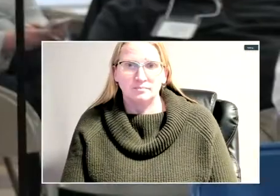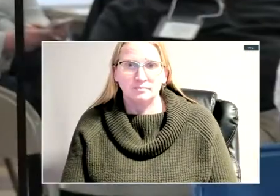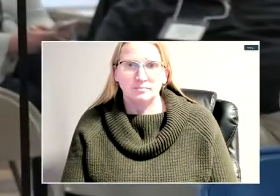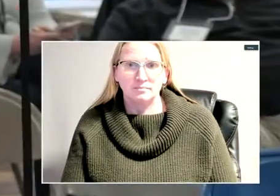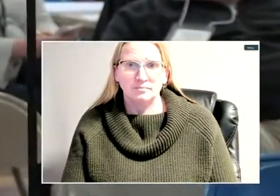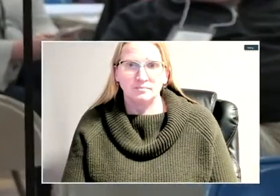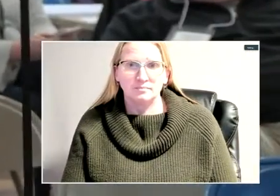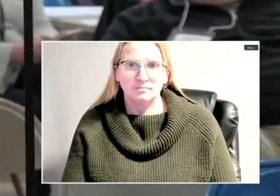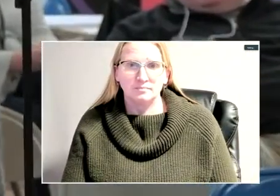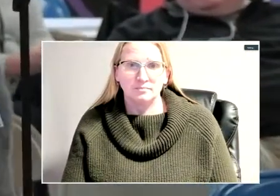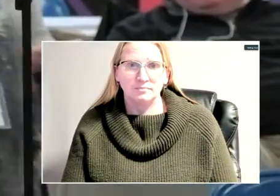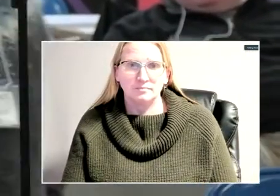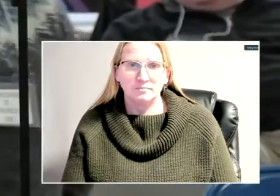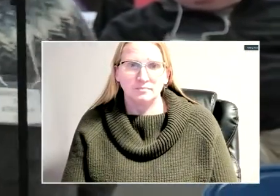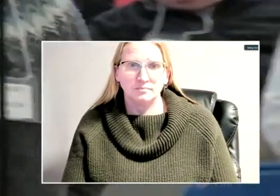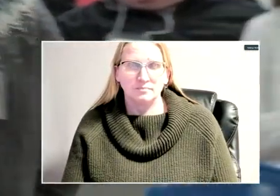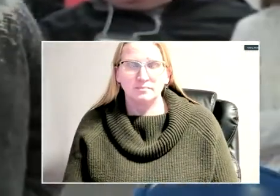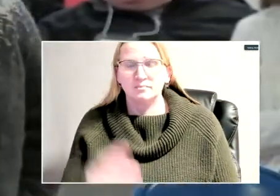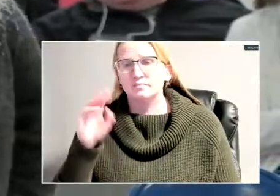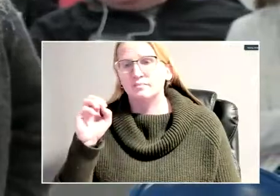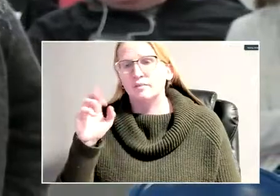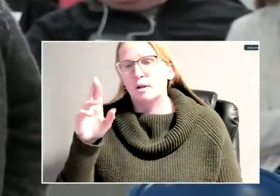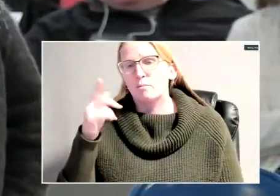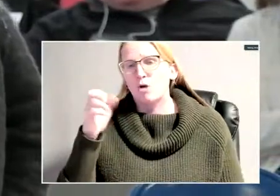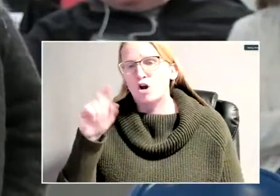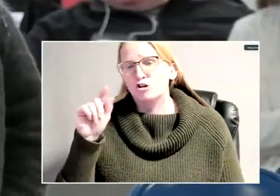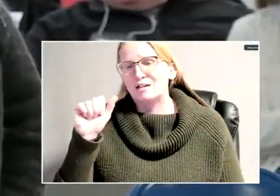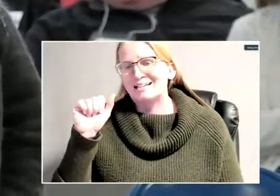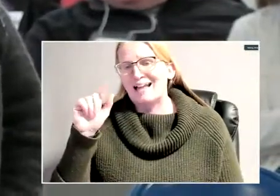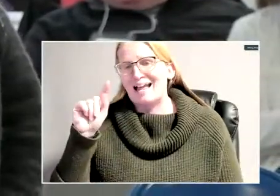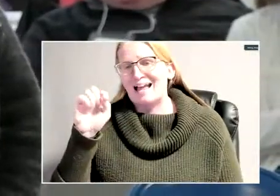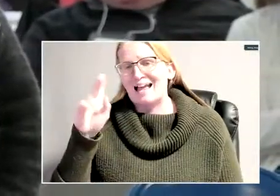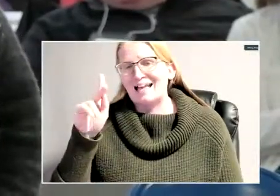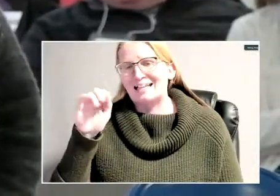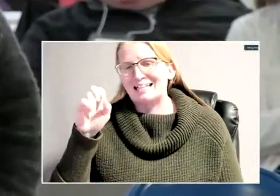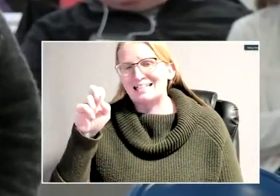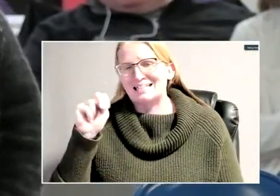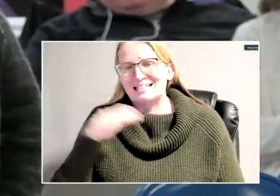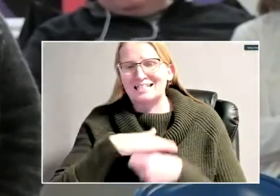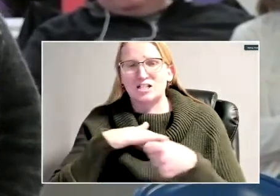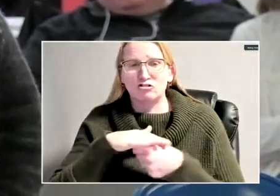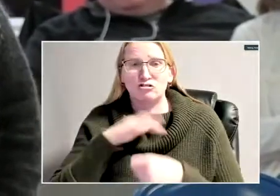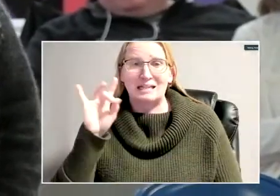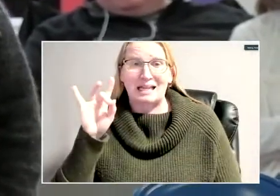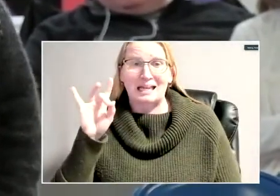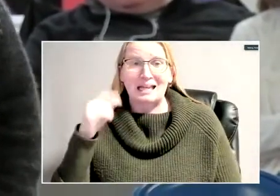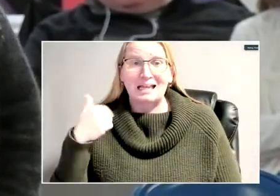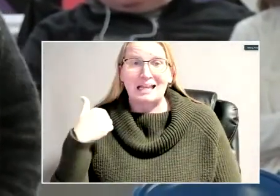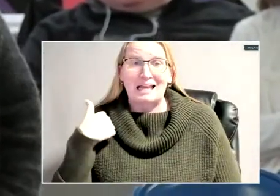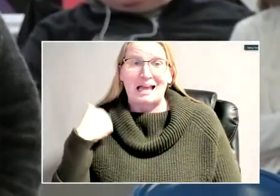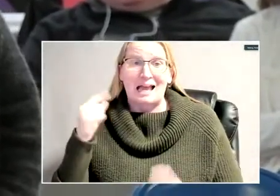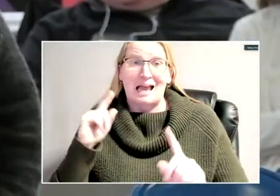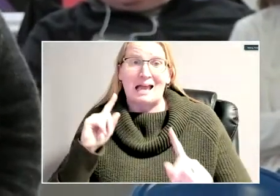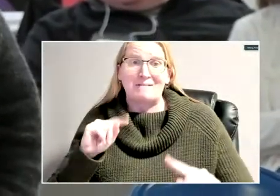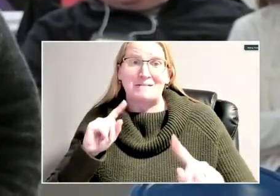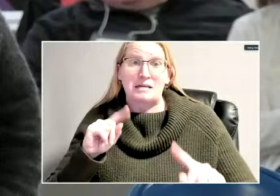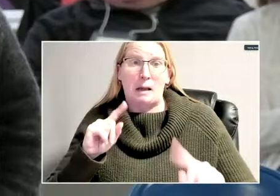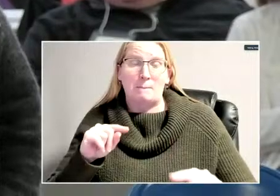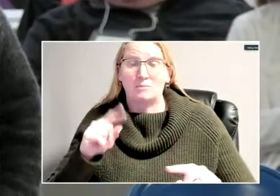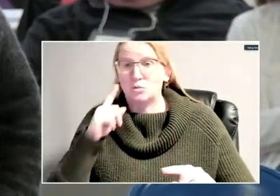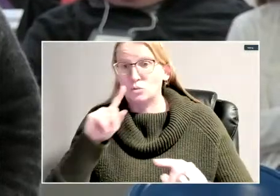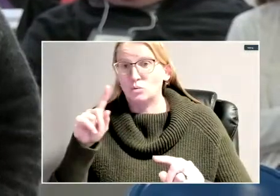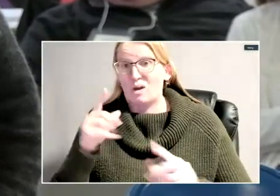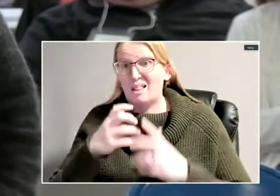Atkinson Margaret Atkinson District 8 so I've come to a lot I think I'm this my 20th